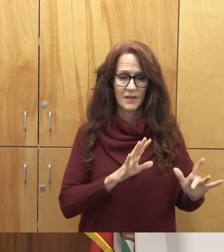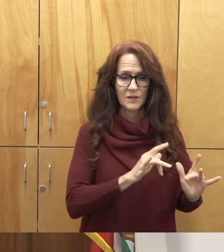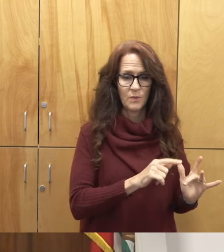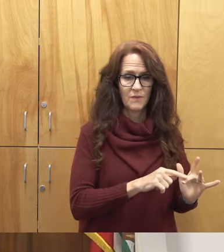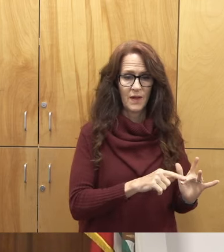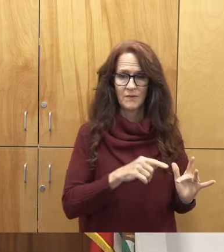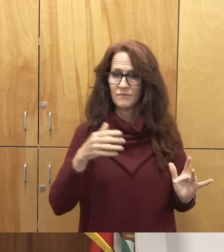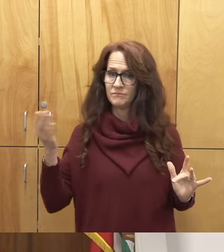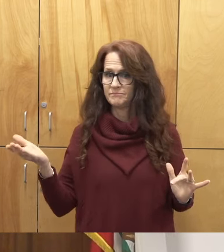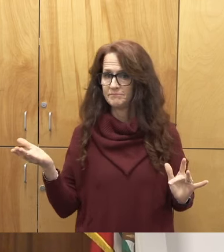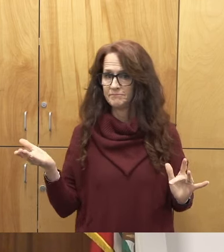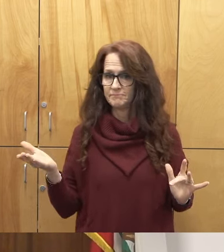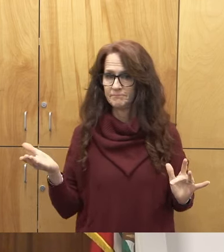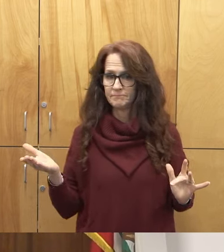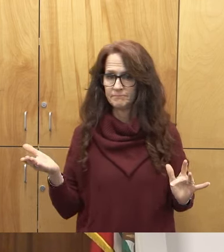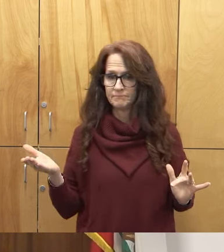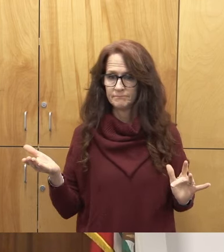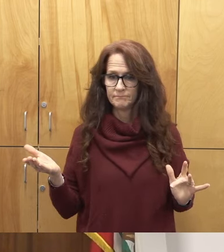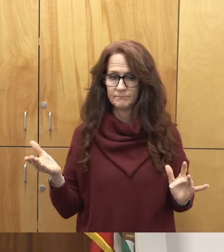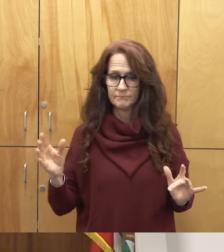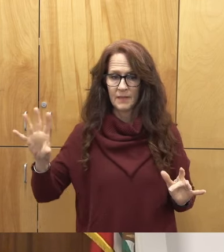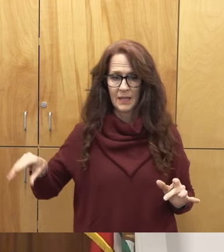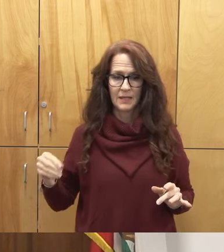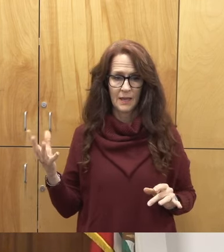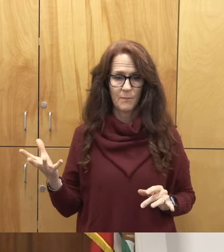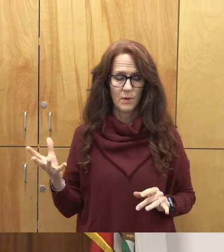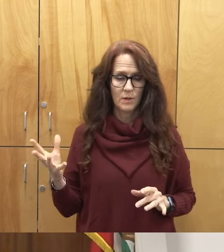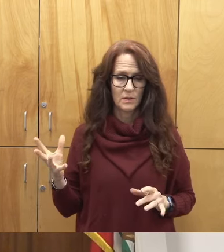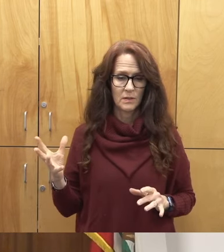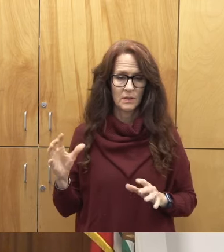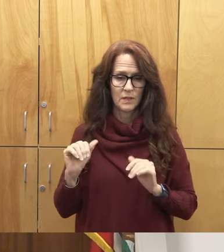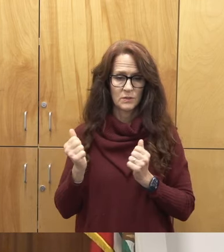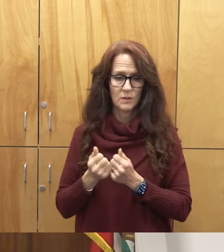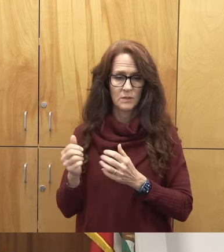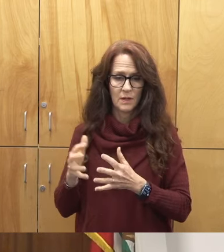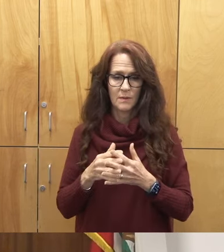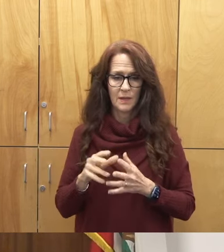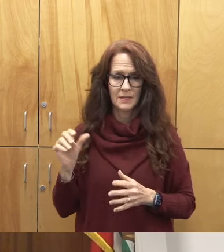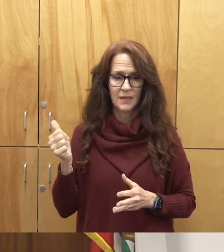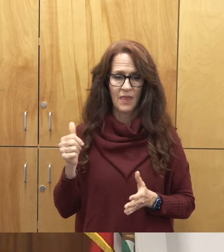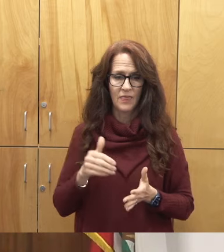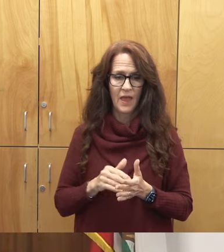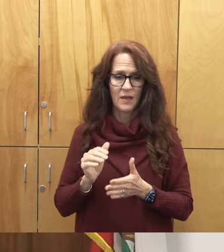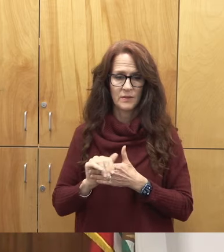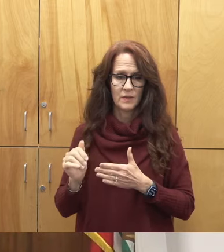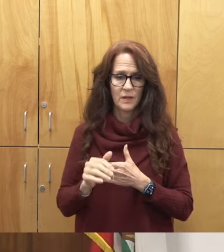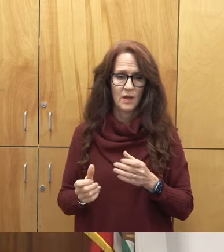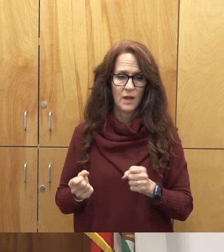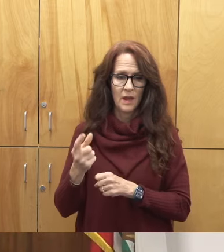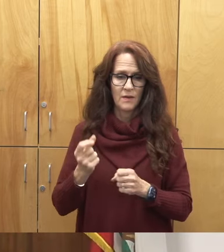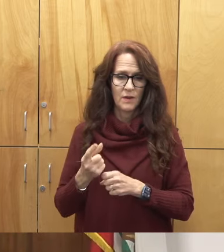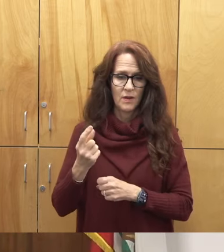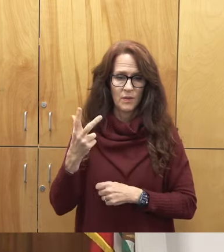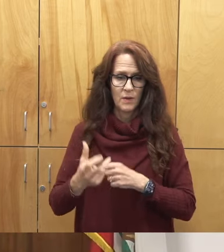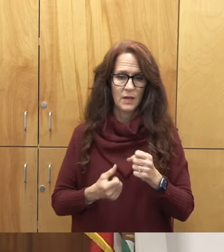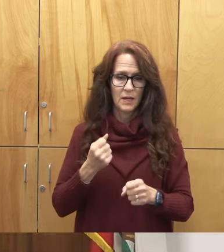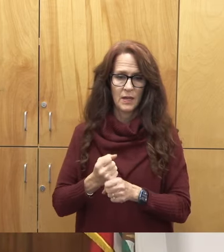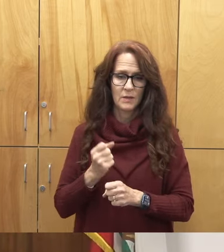to, well, Cambodian Association of America donated $10,000 every year for the next